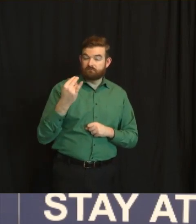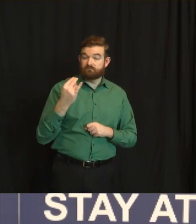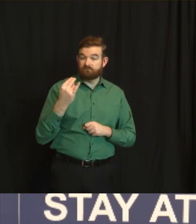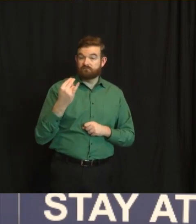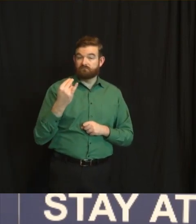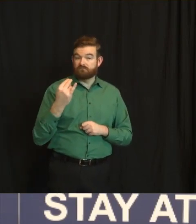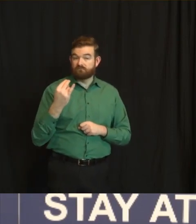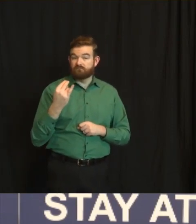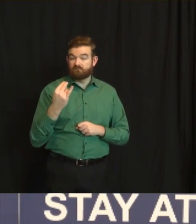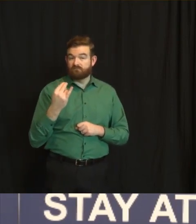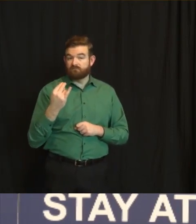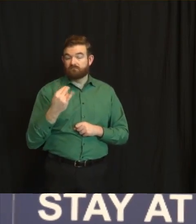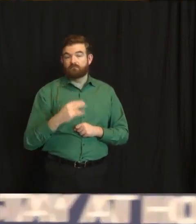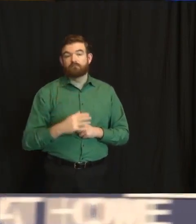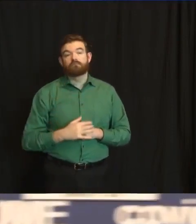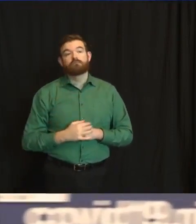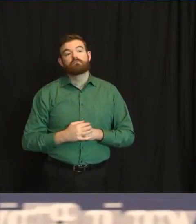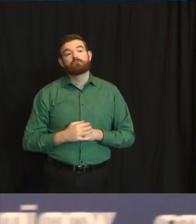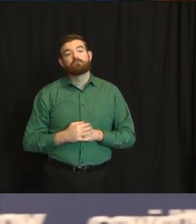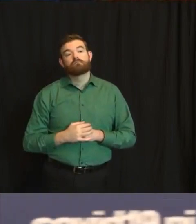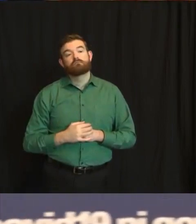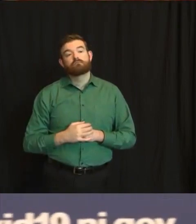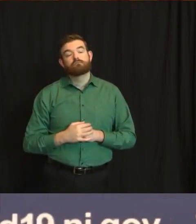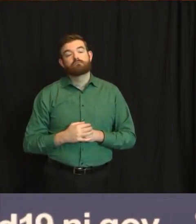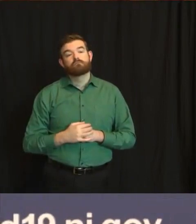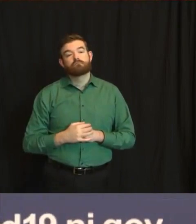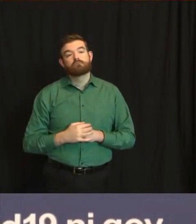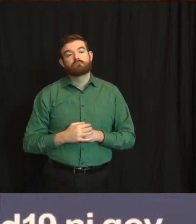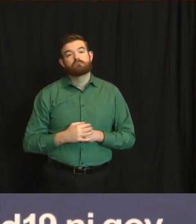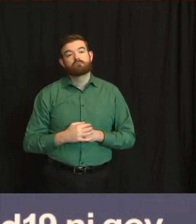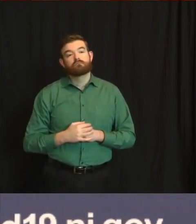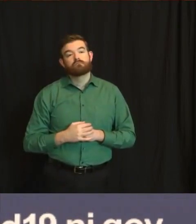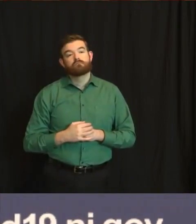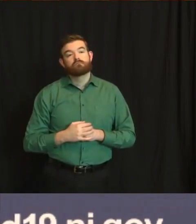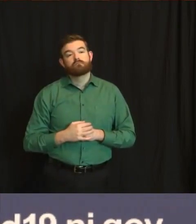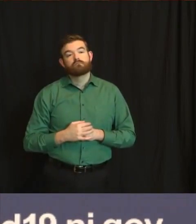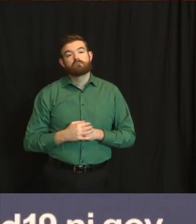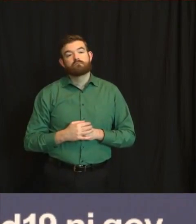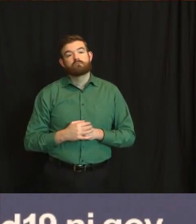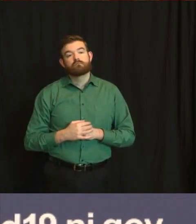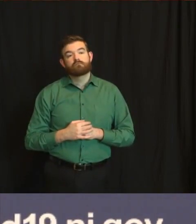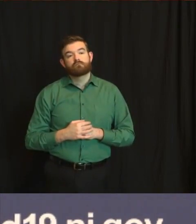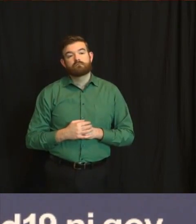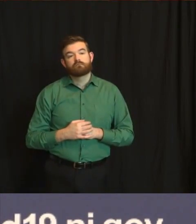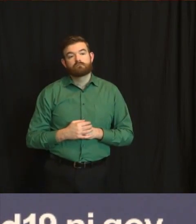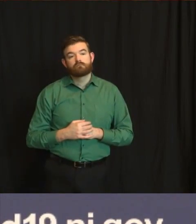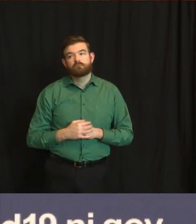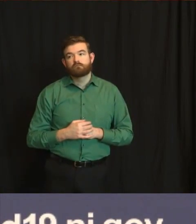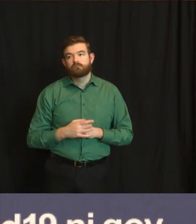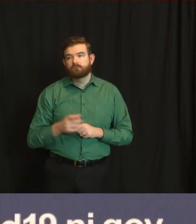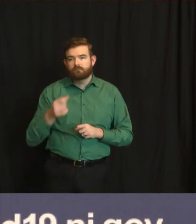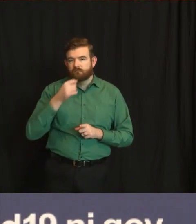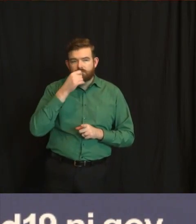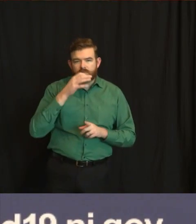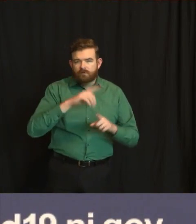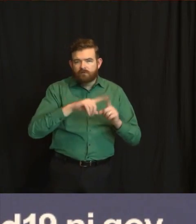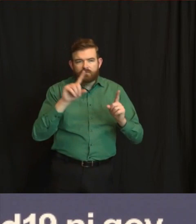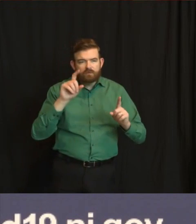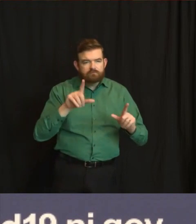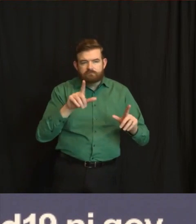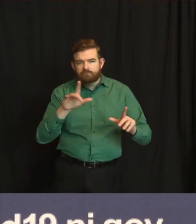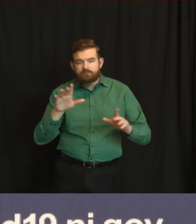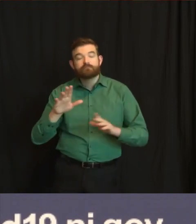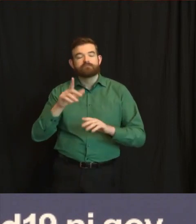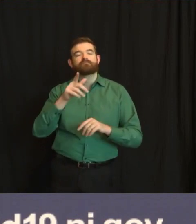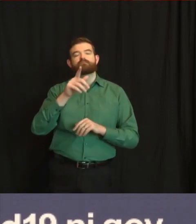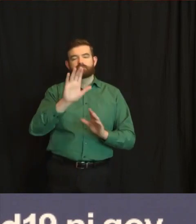point, an obvious one is different than Judy's. Yours is different than one Brent had. So I'm going to start to mask up as I do.